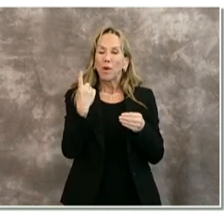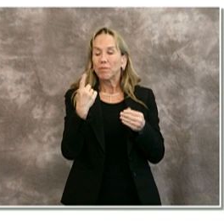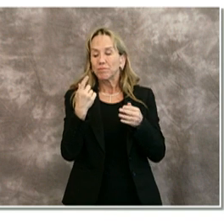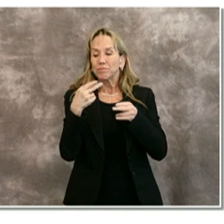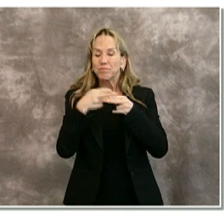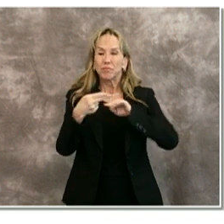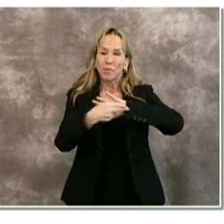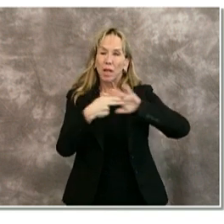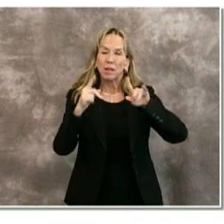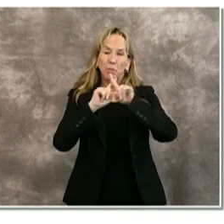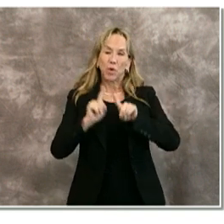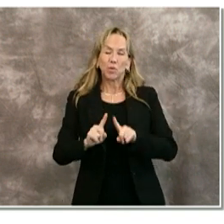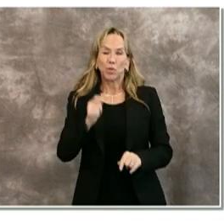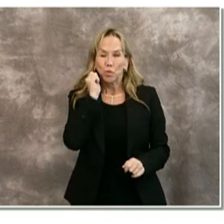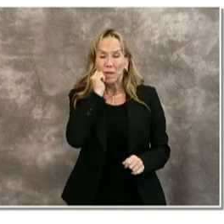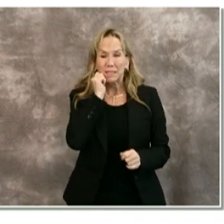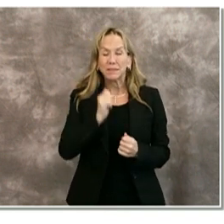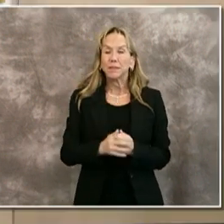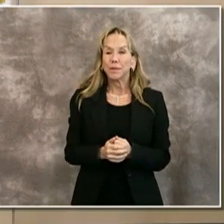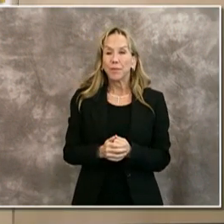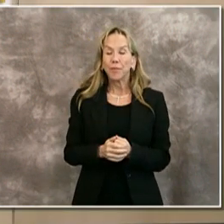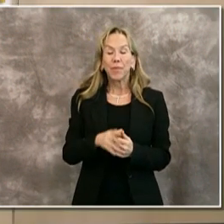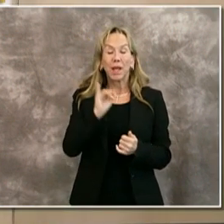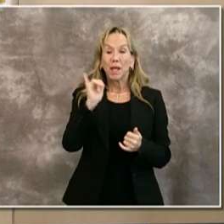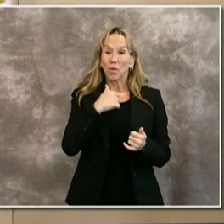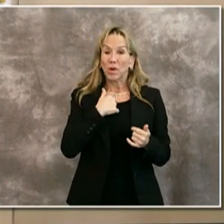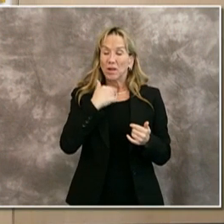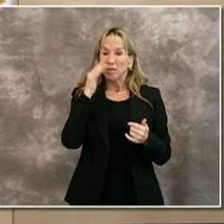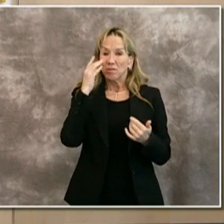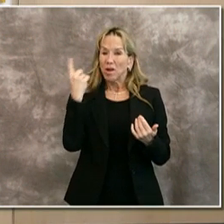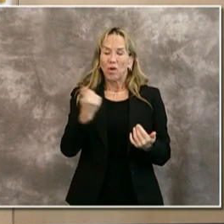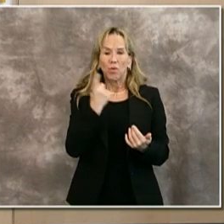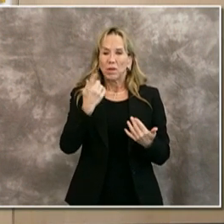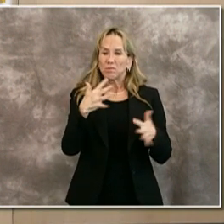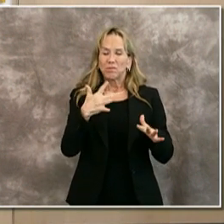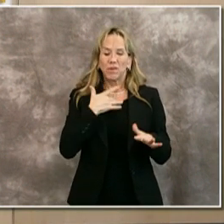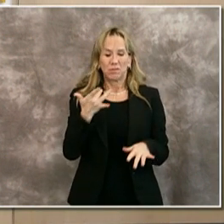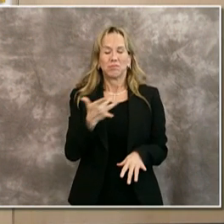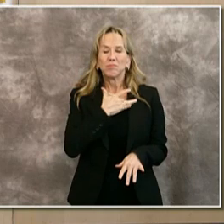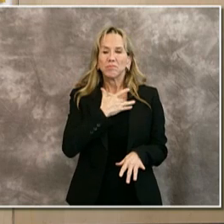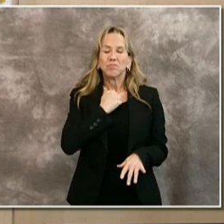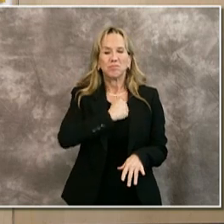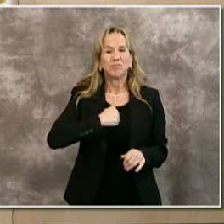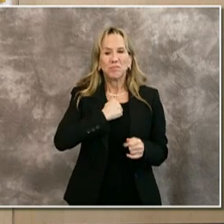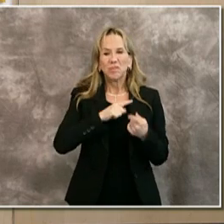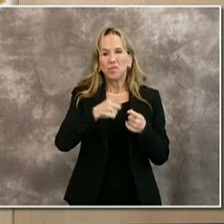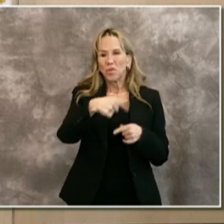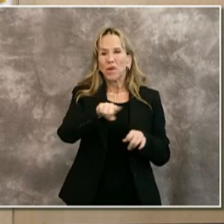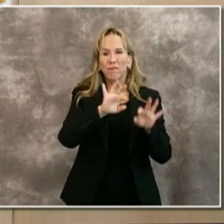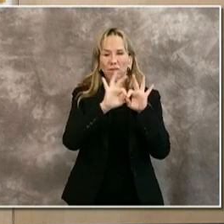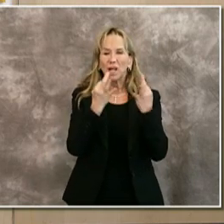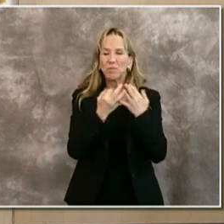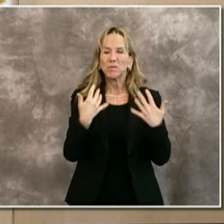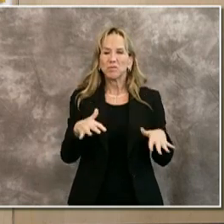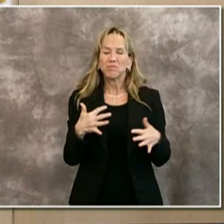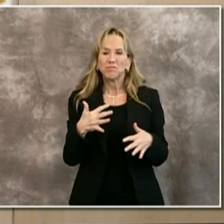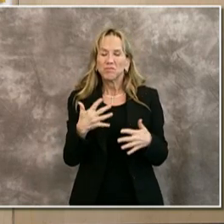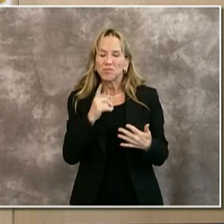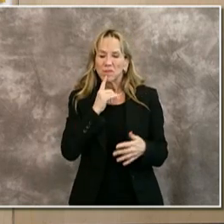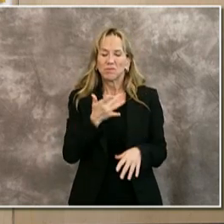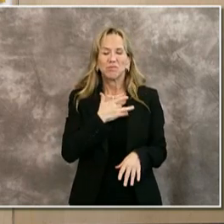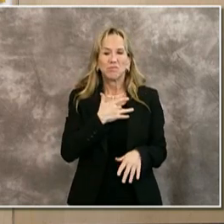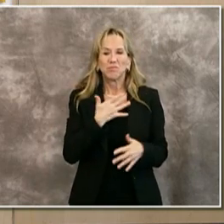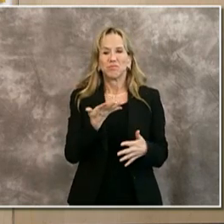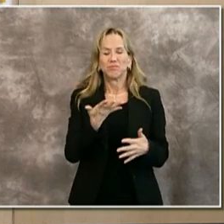multiple races. And as always, our sincerest condolences and sympathies go out to the family and friends of